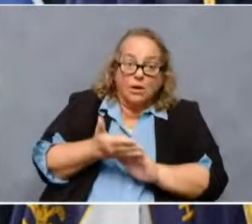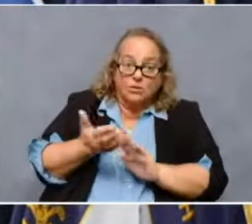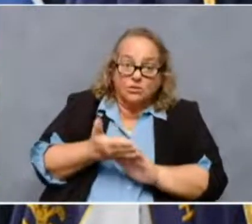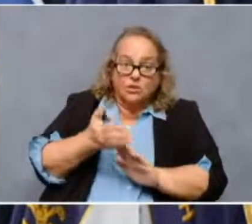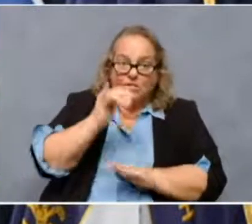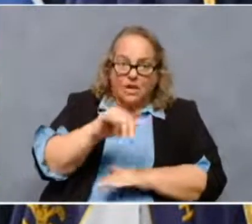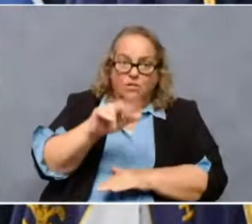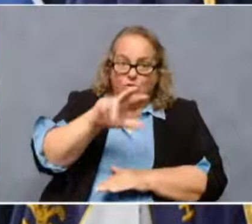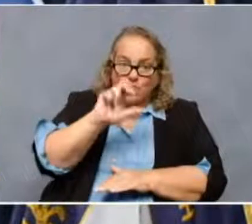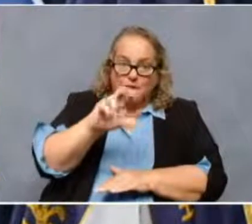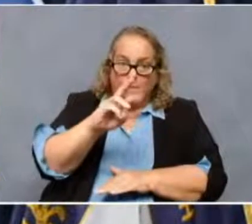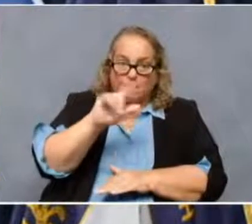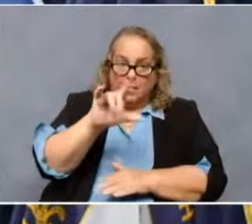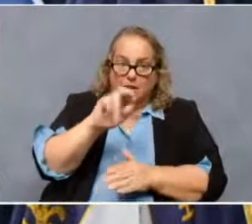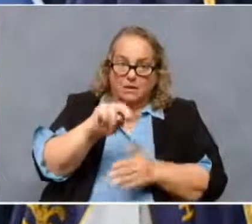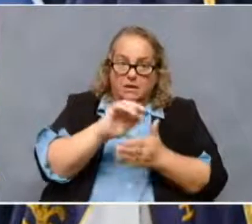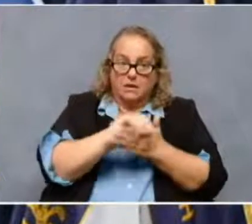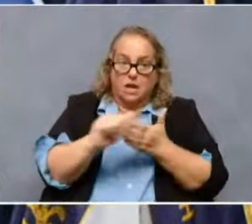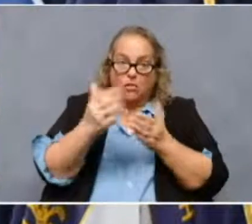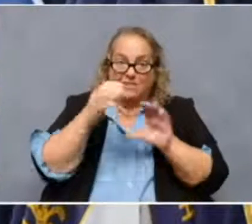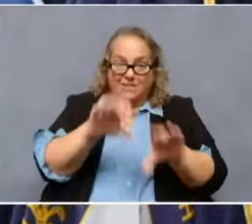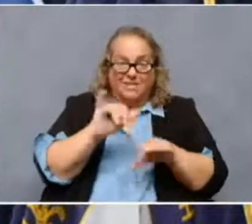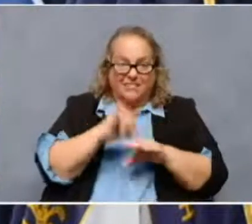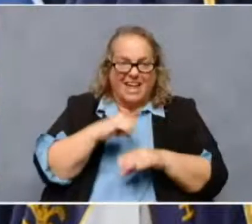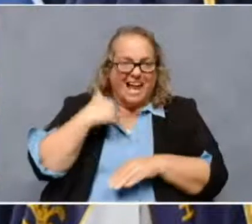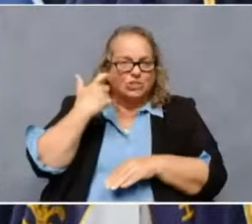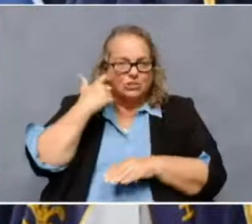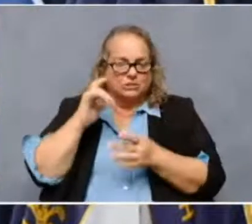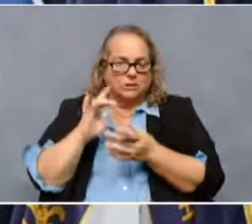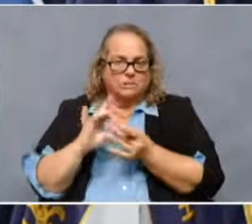$300 million investment that I just mentioned to